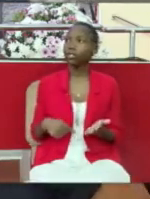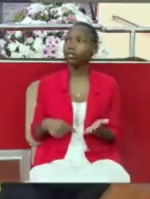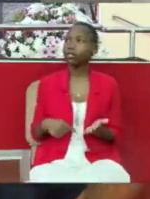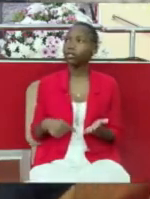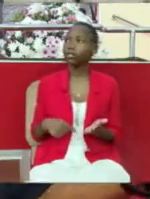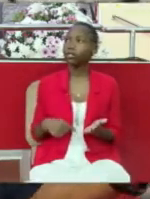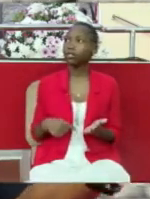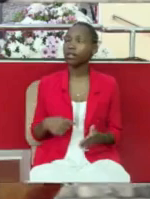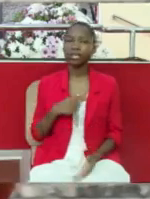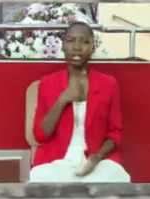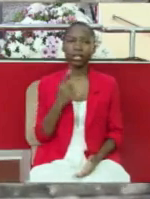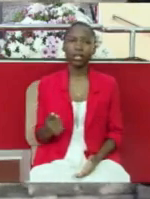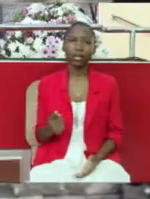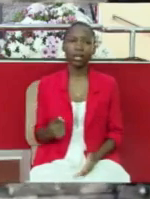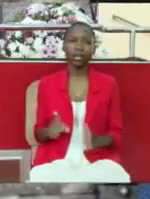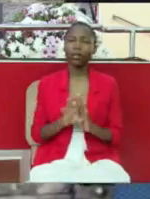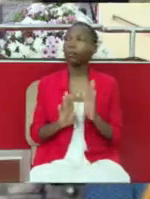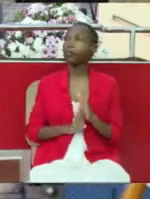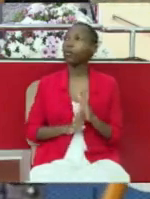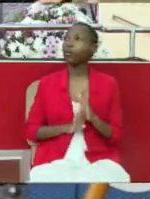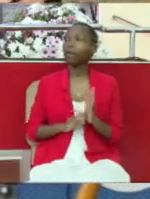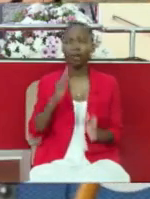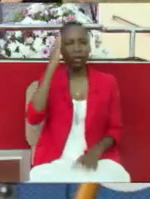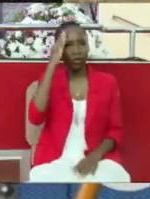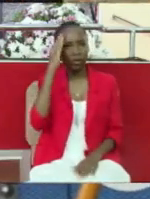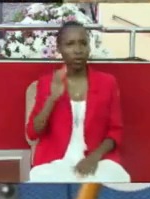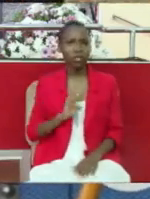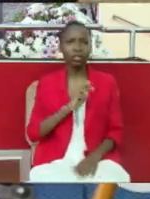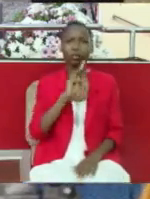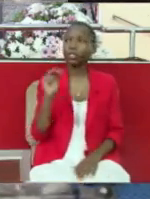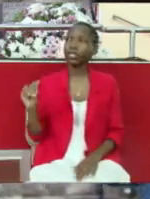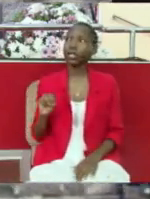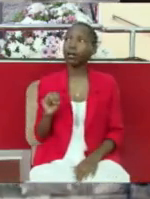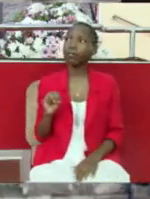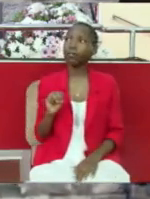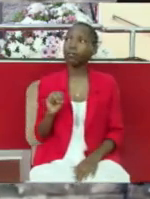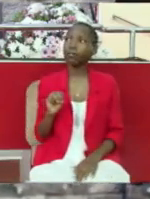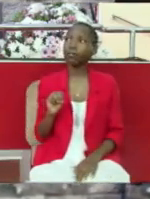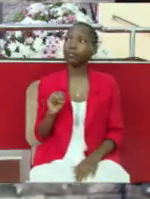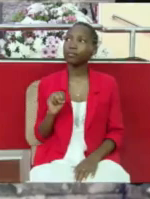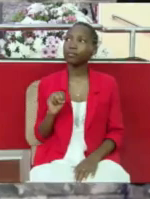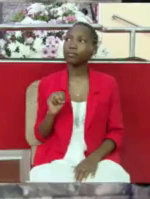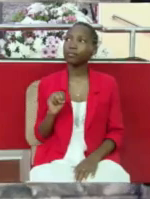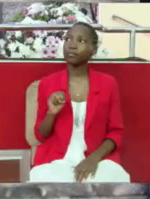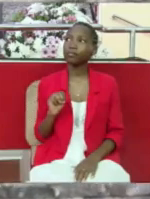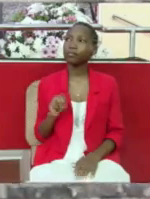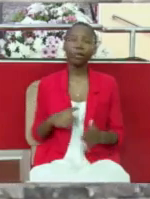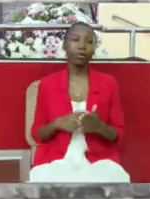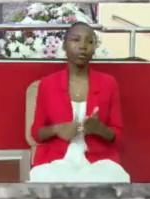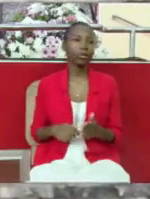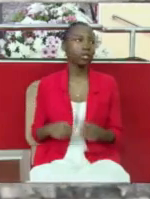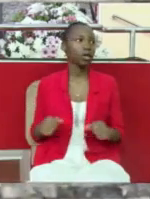he is the Messiah. Na wanajua kwamba yeye ndiye. So they are singing Hosanna. Wanaimba Hosanna. Now what happens to others that never believed him?